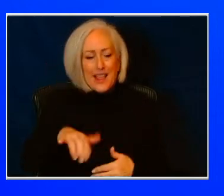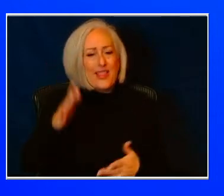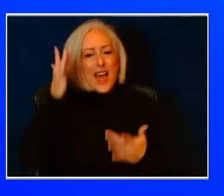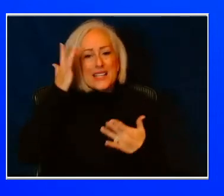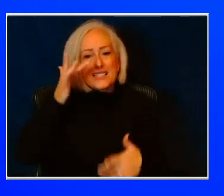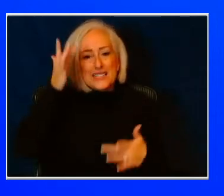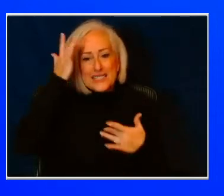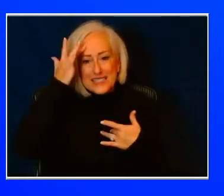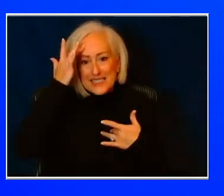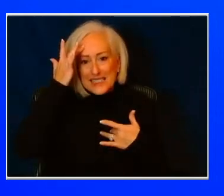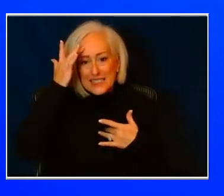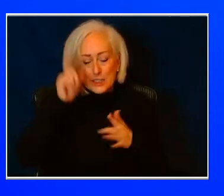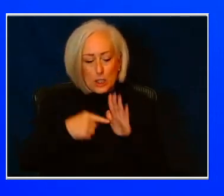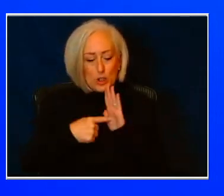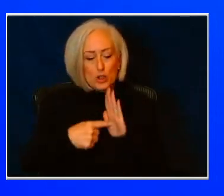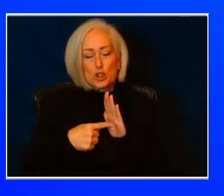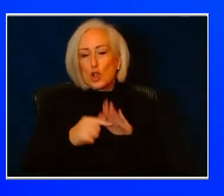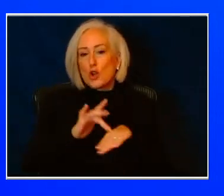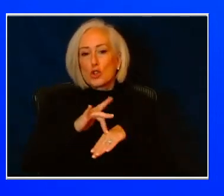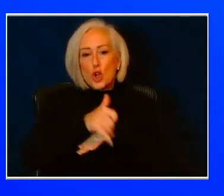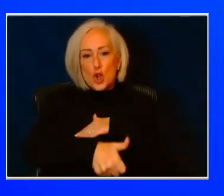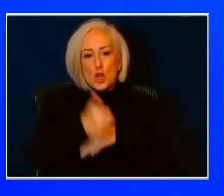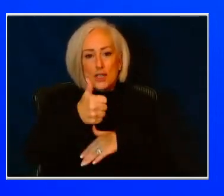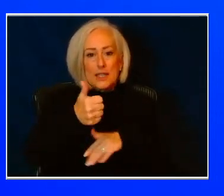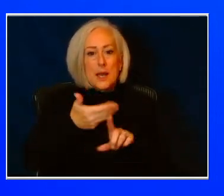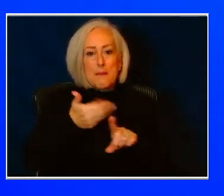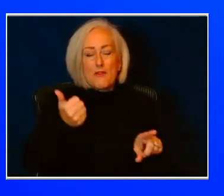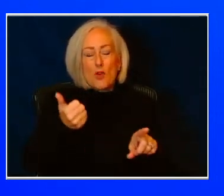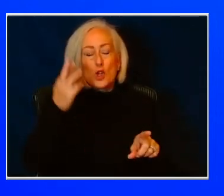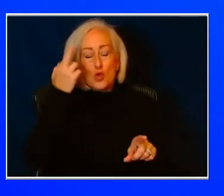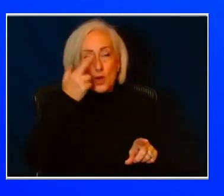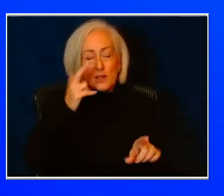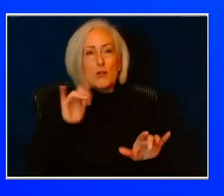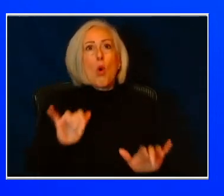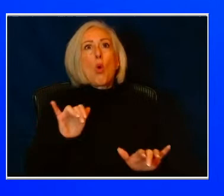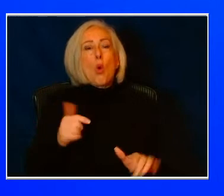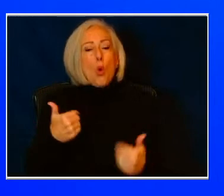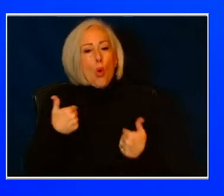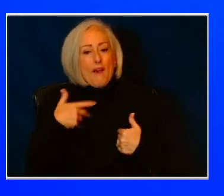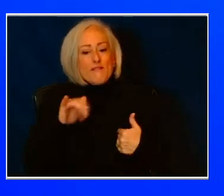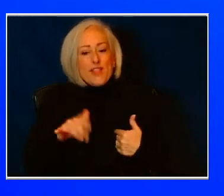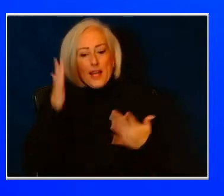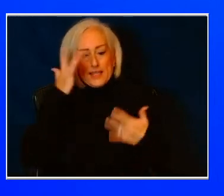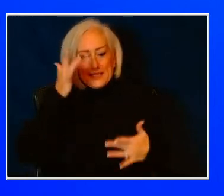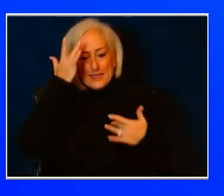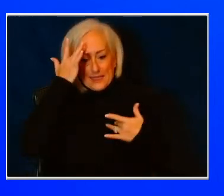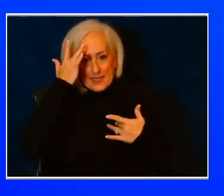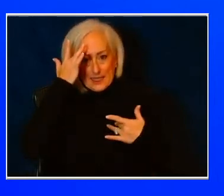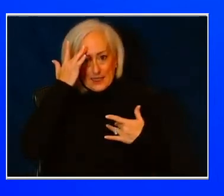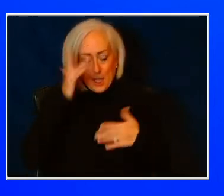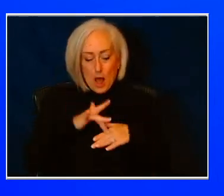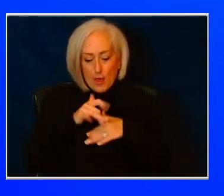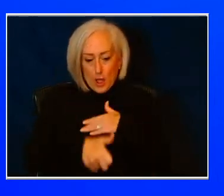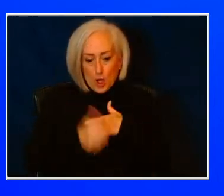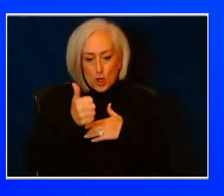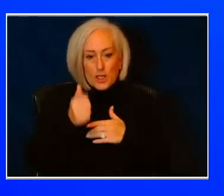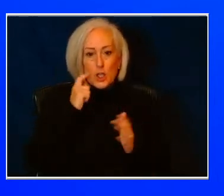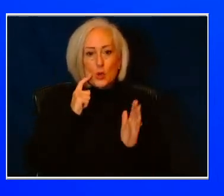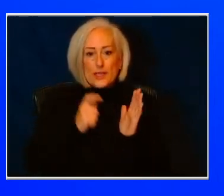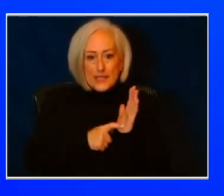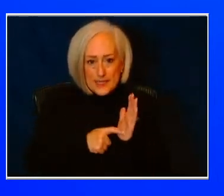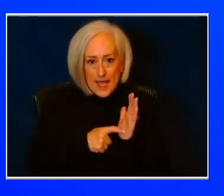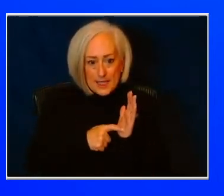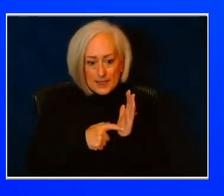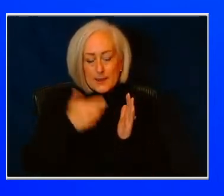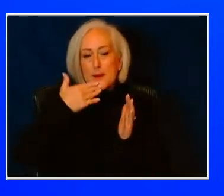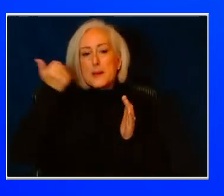on, as Alexis was saying, before you even realize you have the disease. So the earlier we detect and better we detect, we have a better chance of